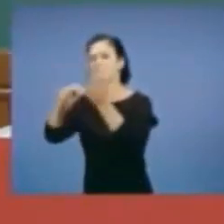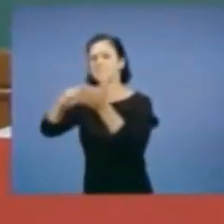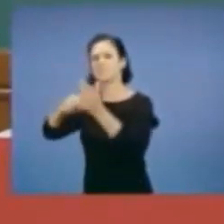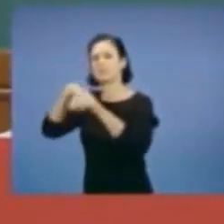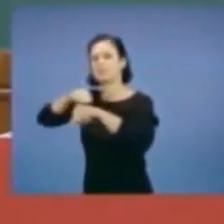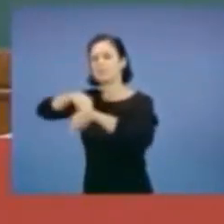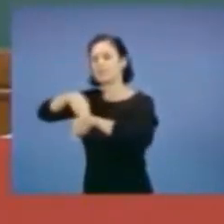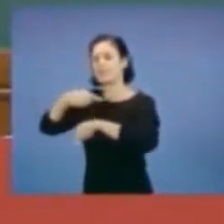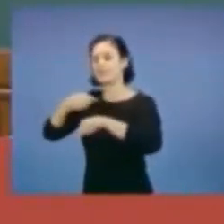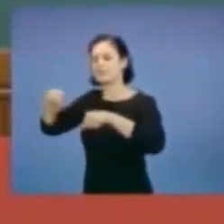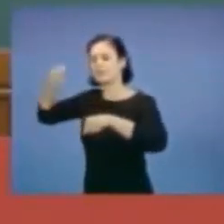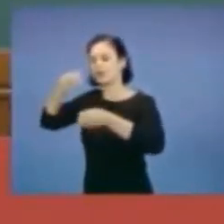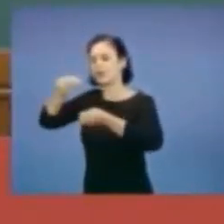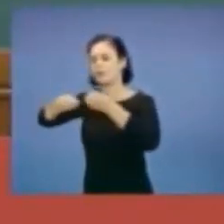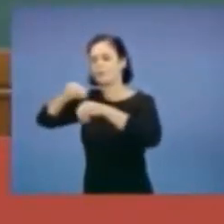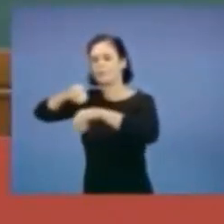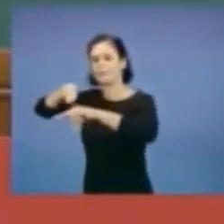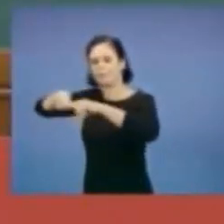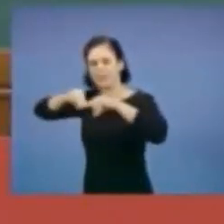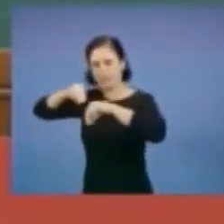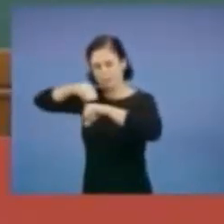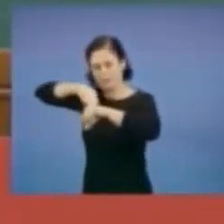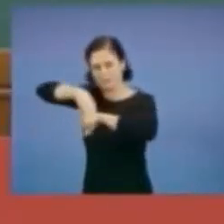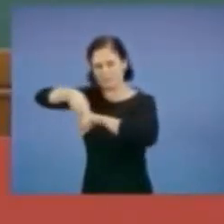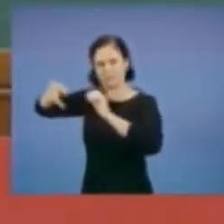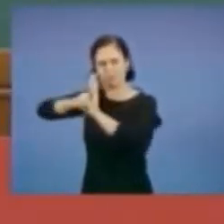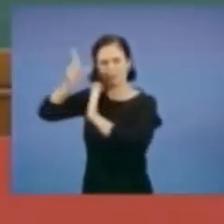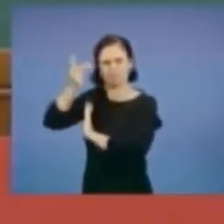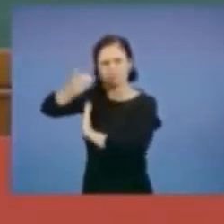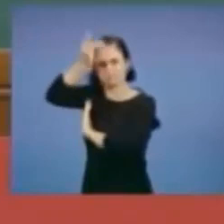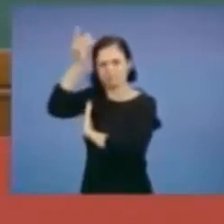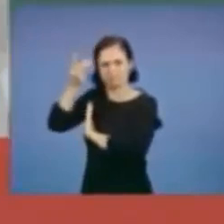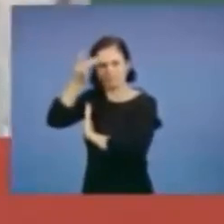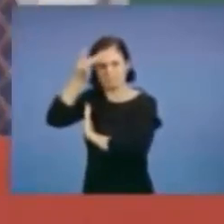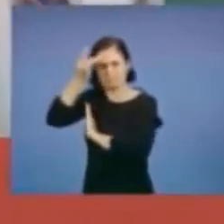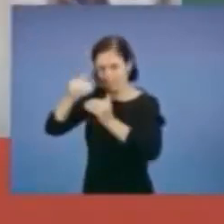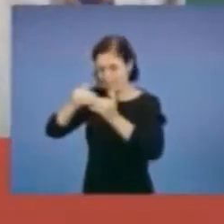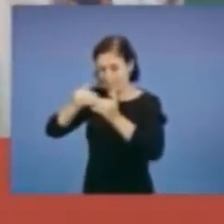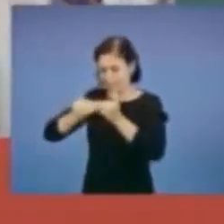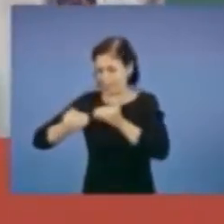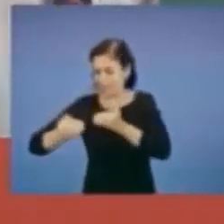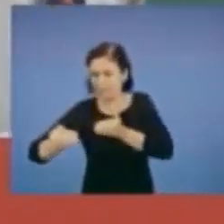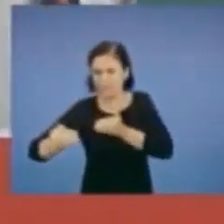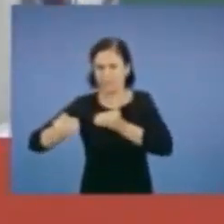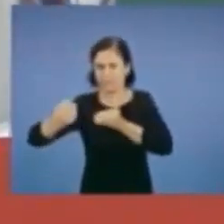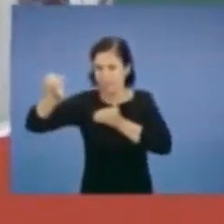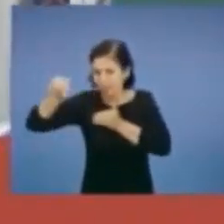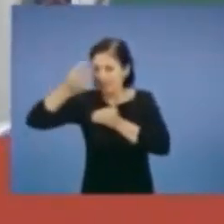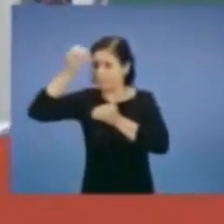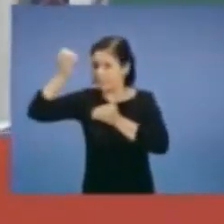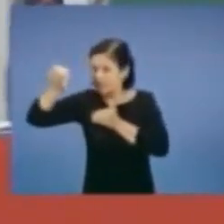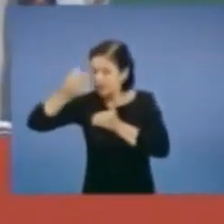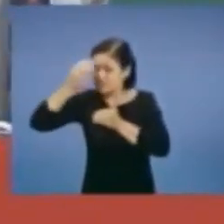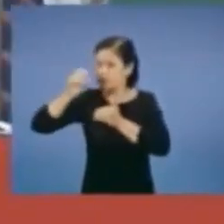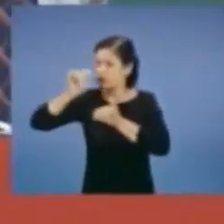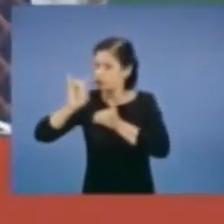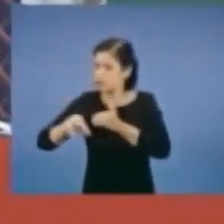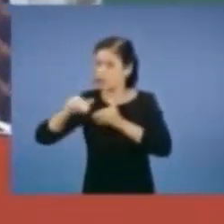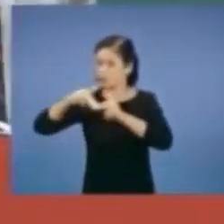I'm going to reveal myself through the ministry in the Spirit. From now on, revelation